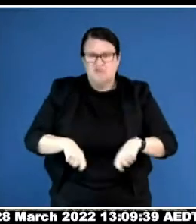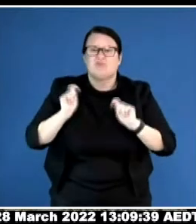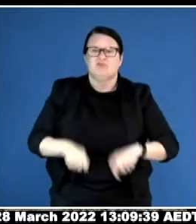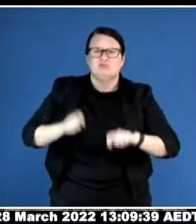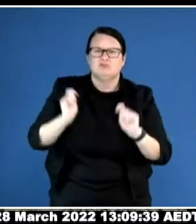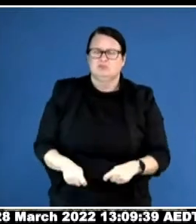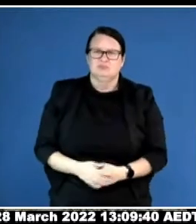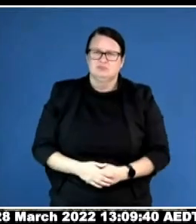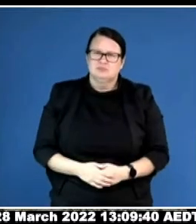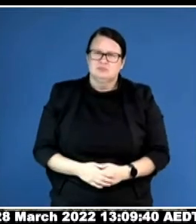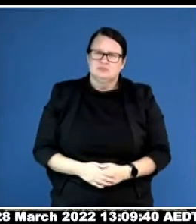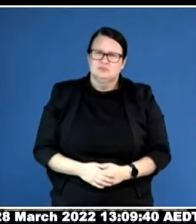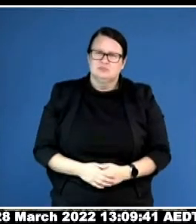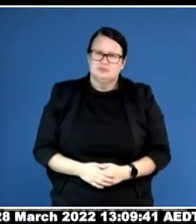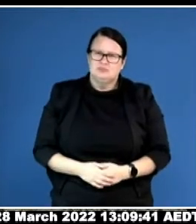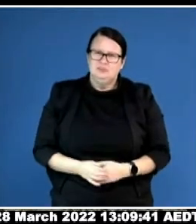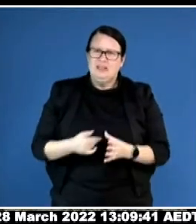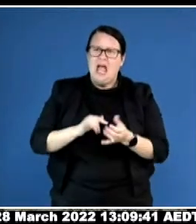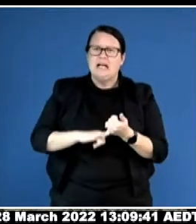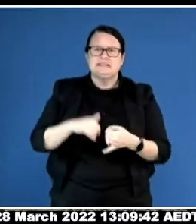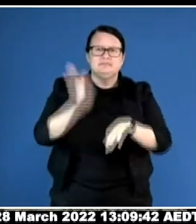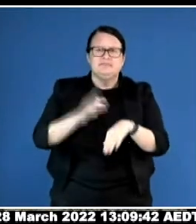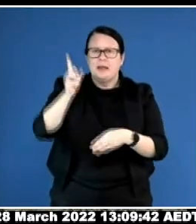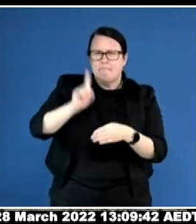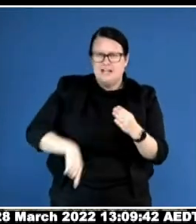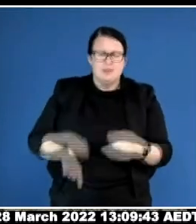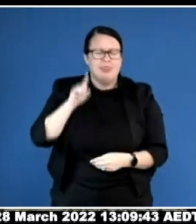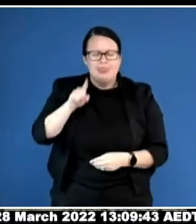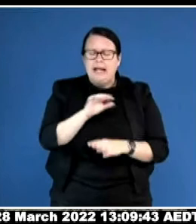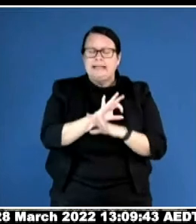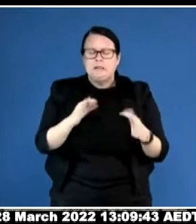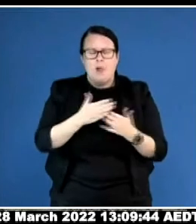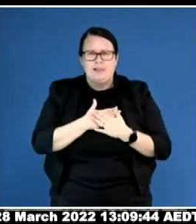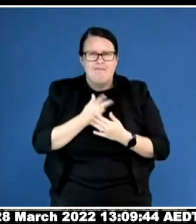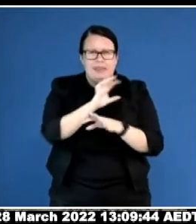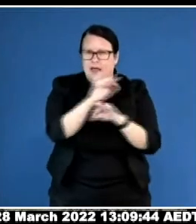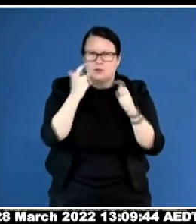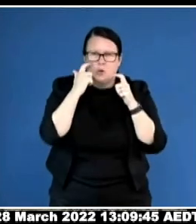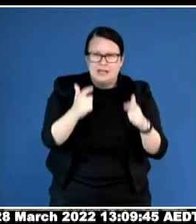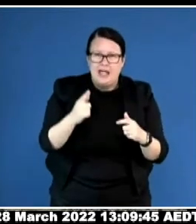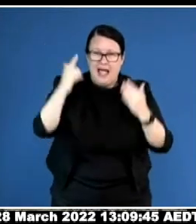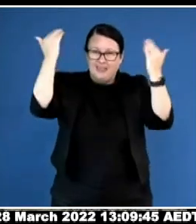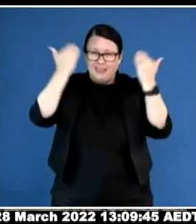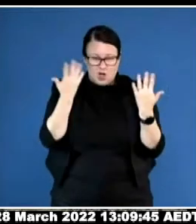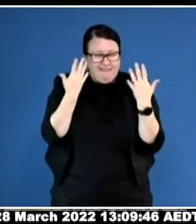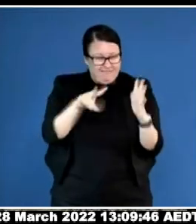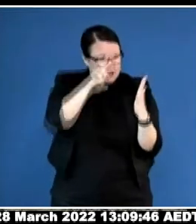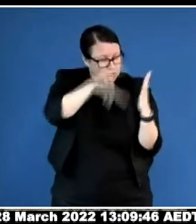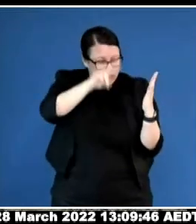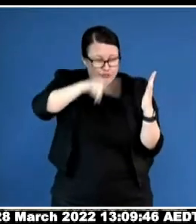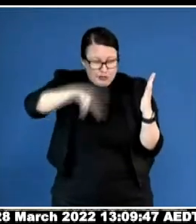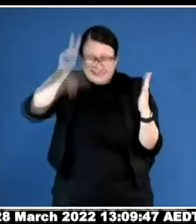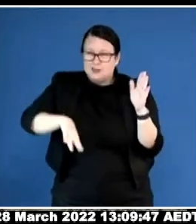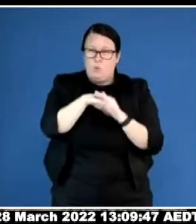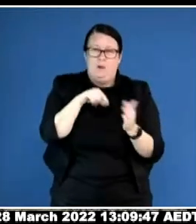and positions it as a punishment. That is not loving and caring. And that judge had those comments. He had